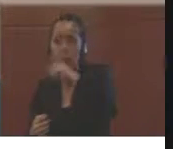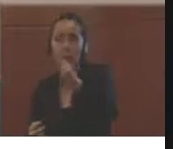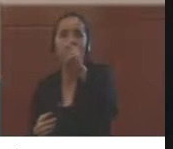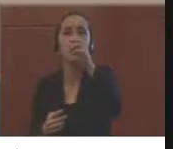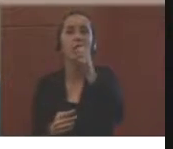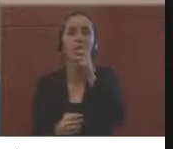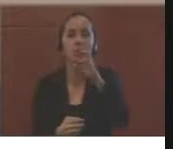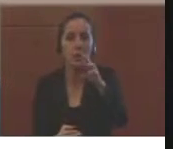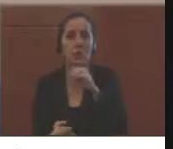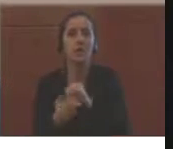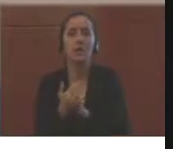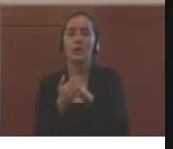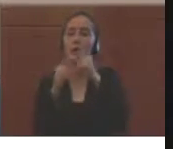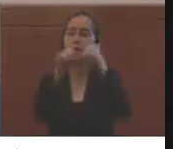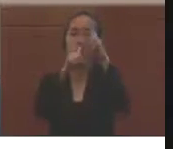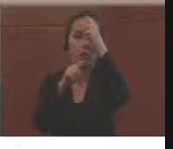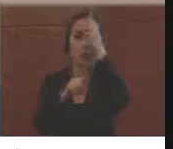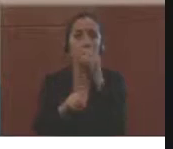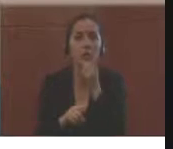level.